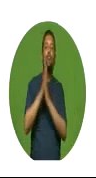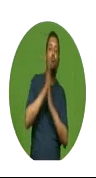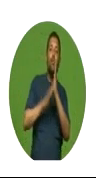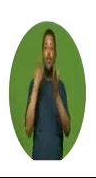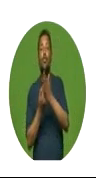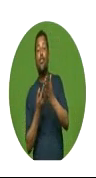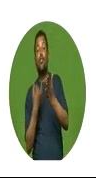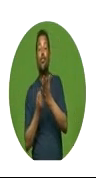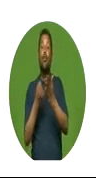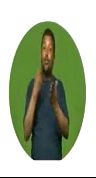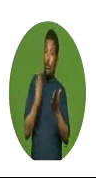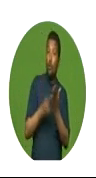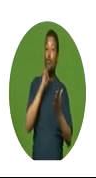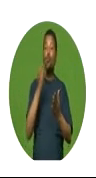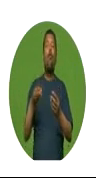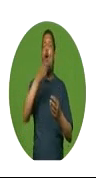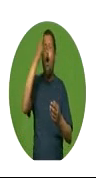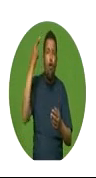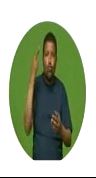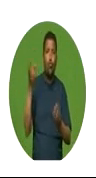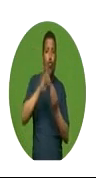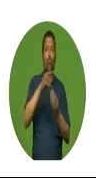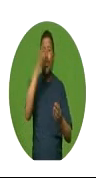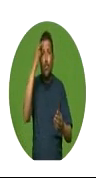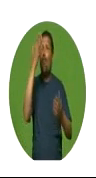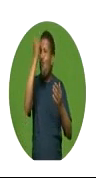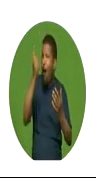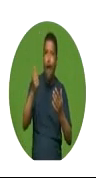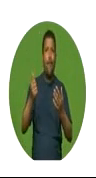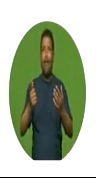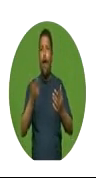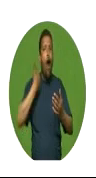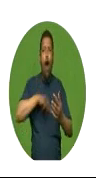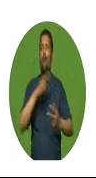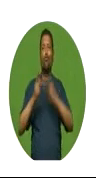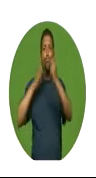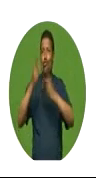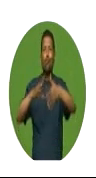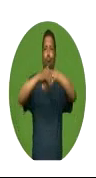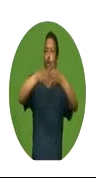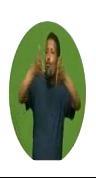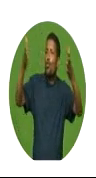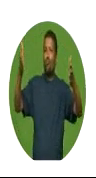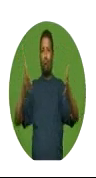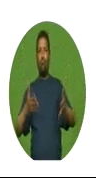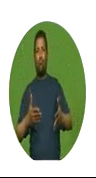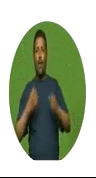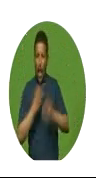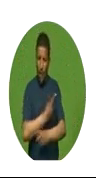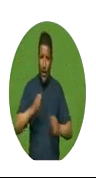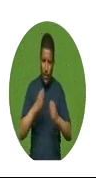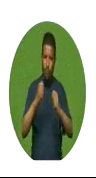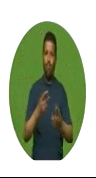is also the reason why our tourism promotion effort is currently geared more